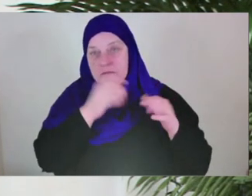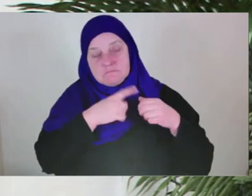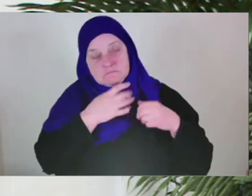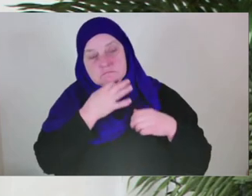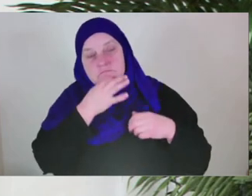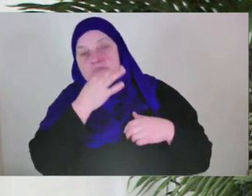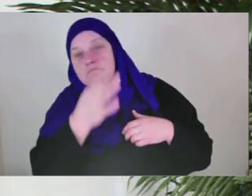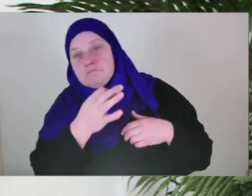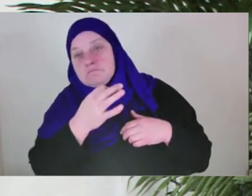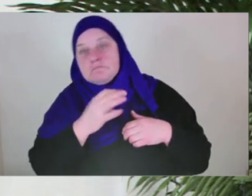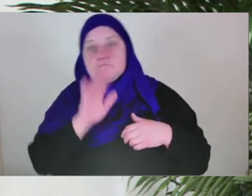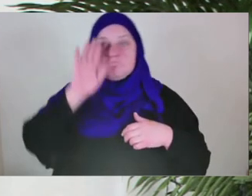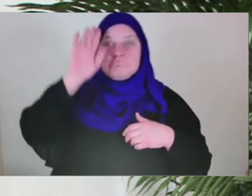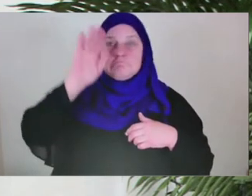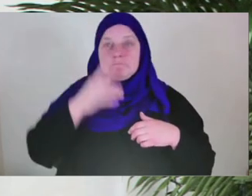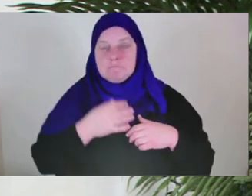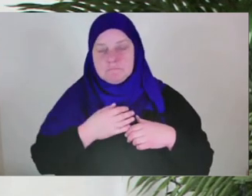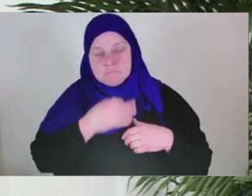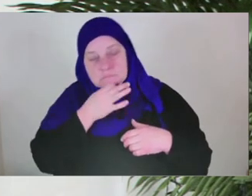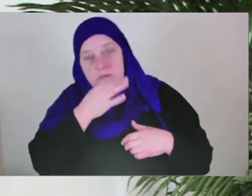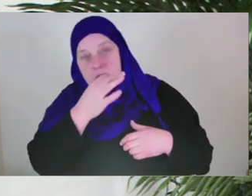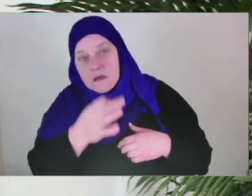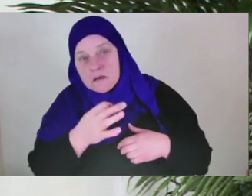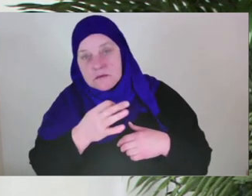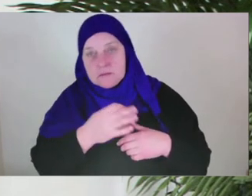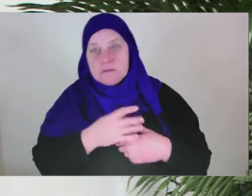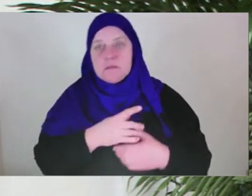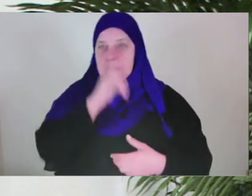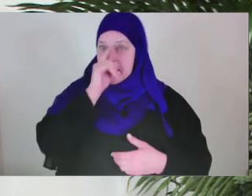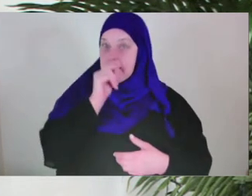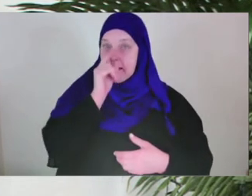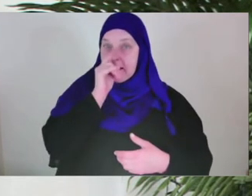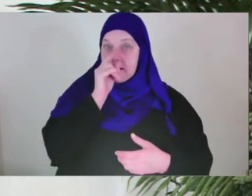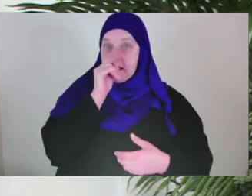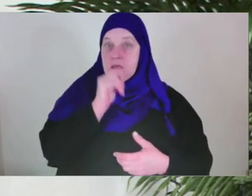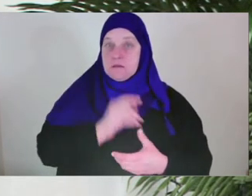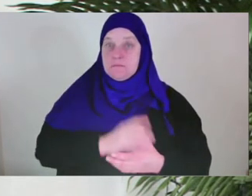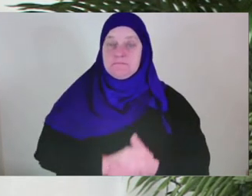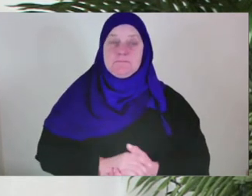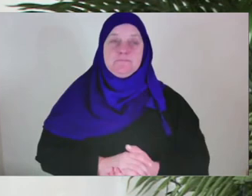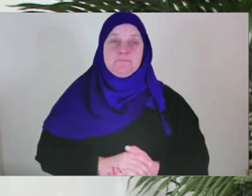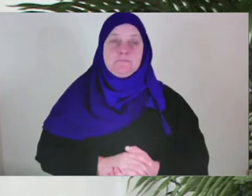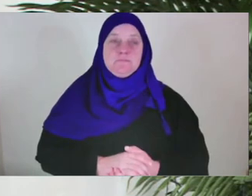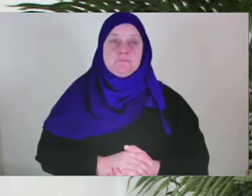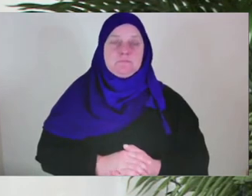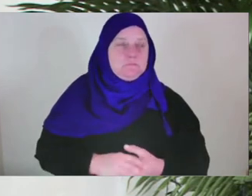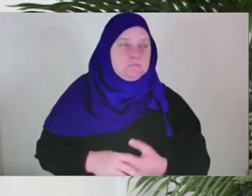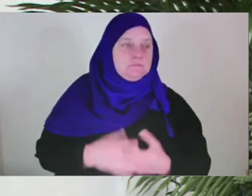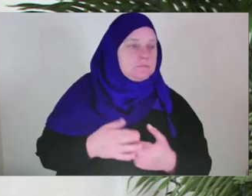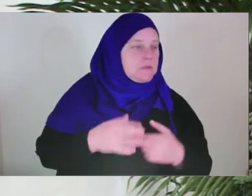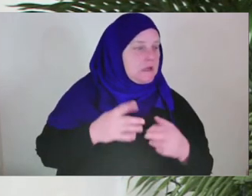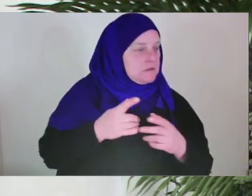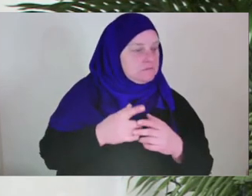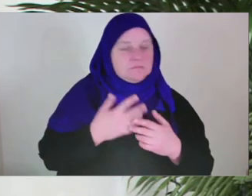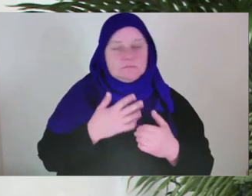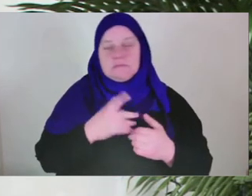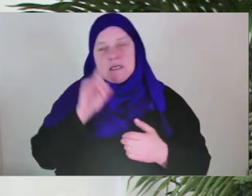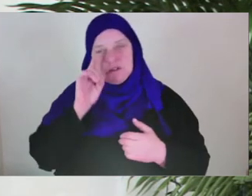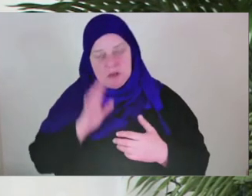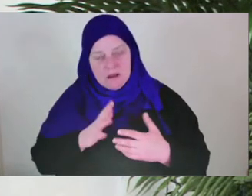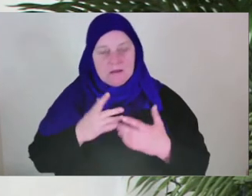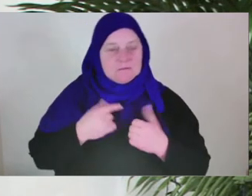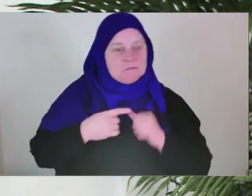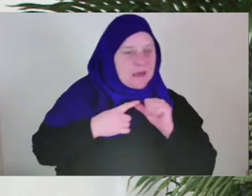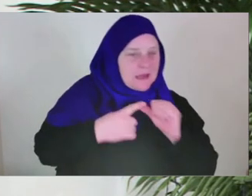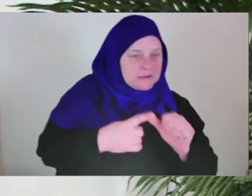have any questions, just raise your hand and we will get to your question as quickly or as soon as possible, inshallah. There is also an